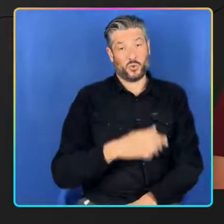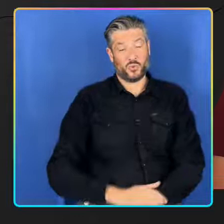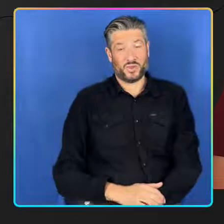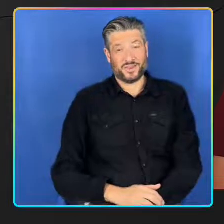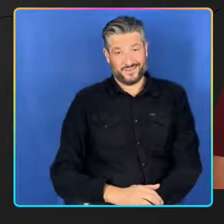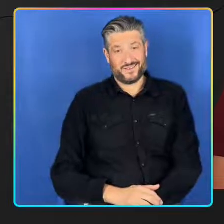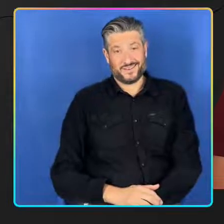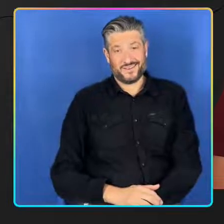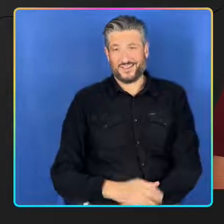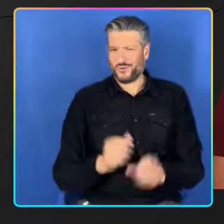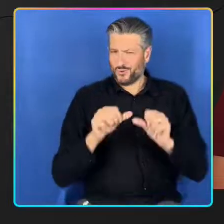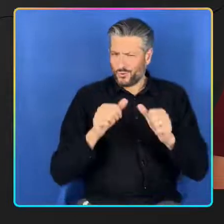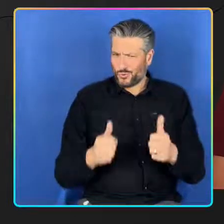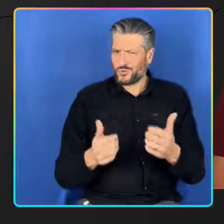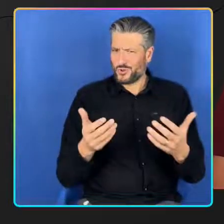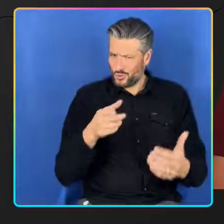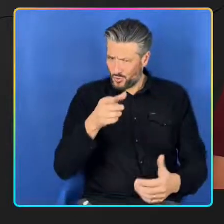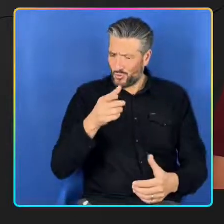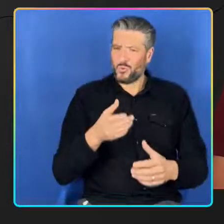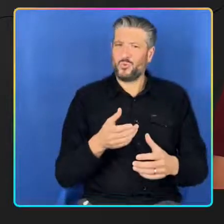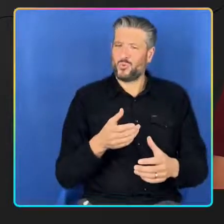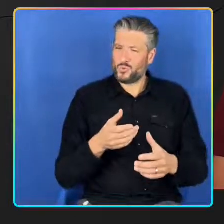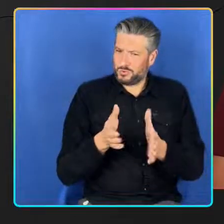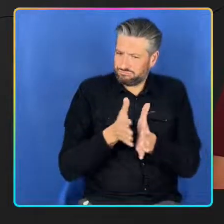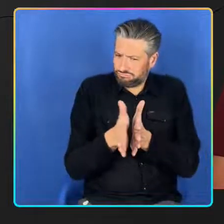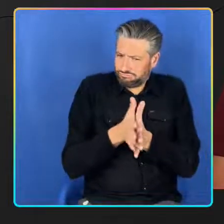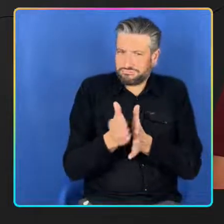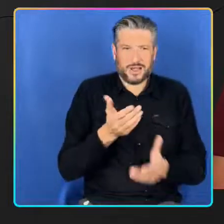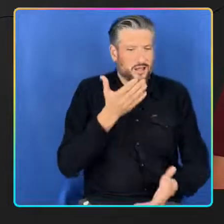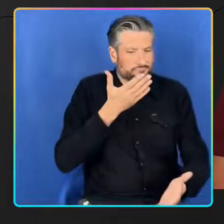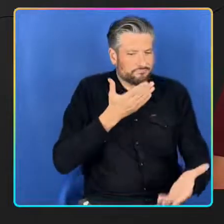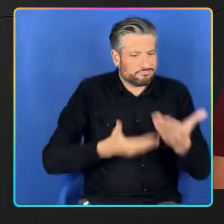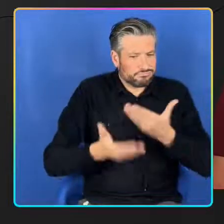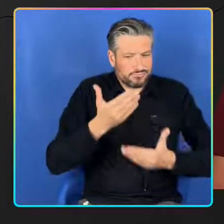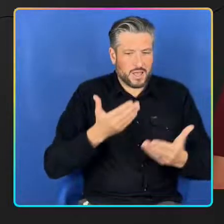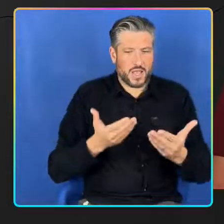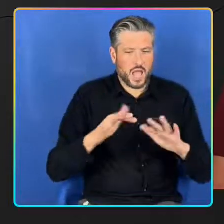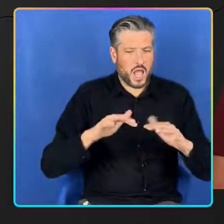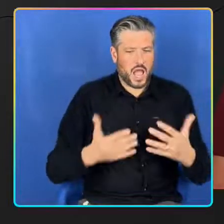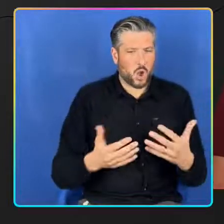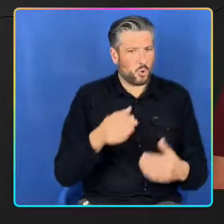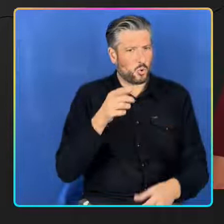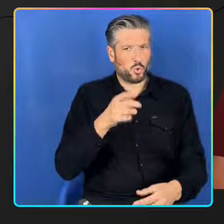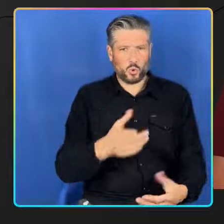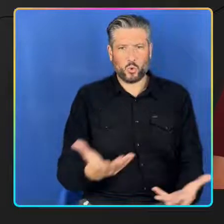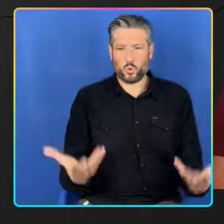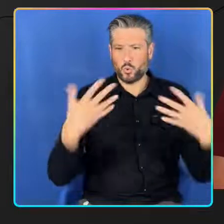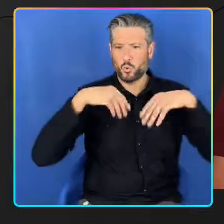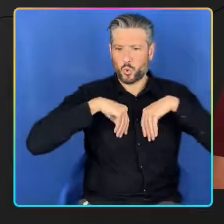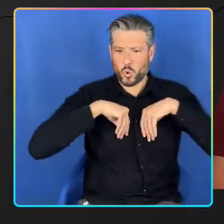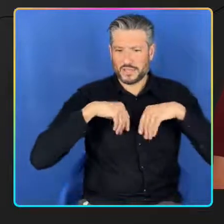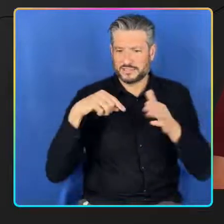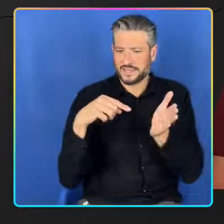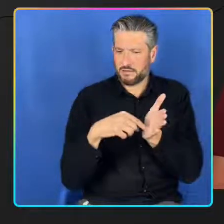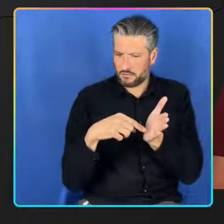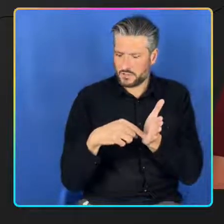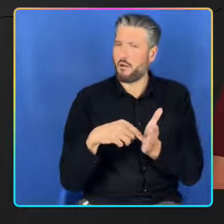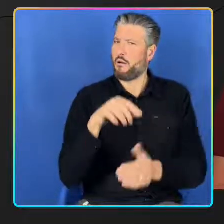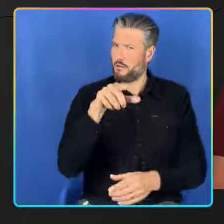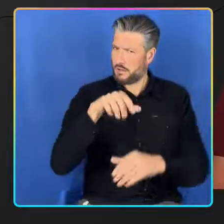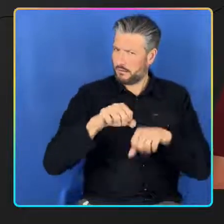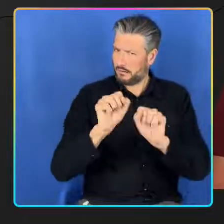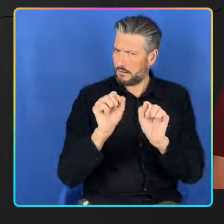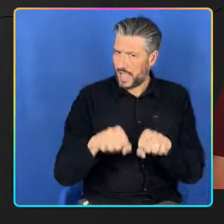people who pick up technology very quickly, or just that it's doable, right? Like if you want to learn about something, go find that path